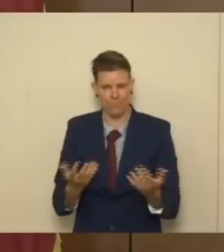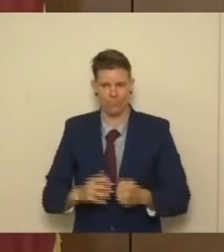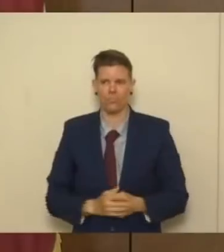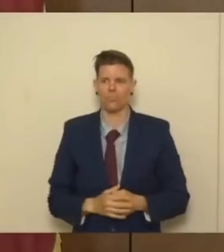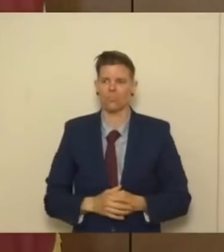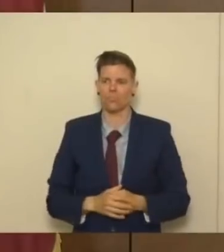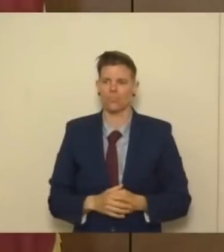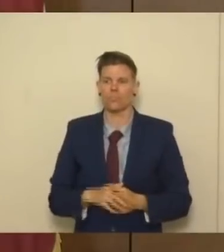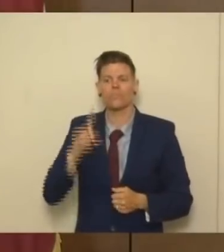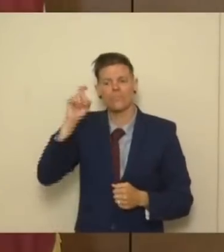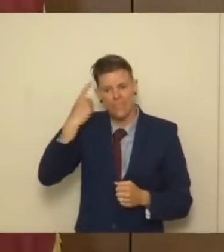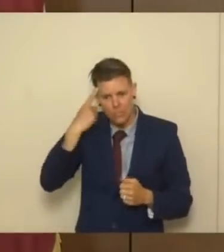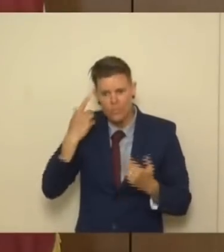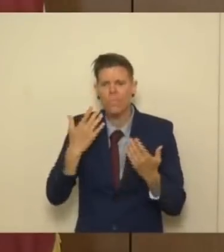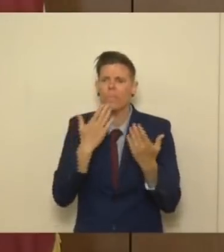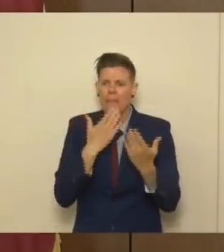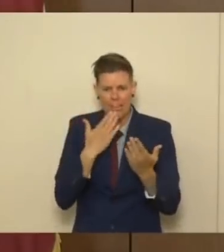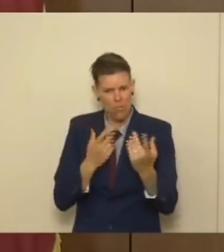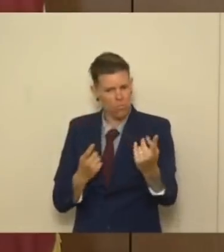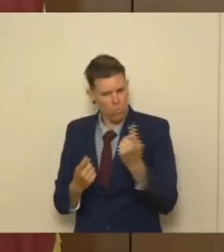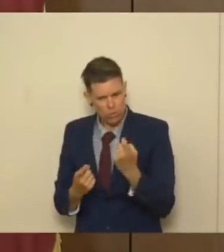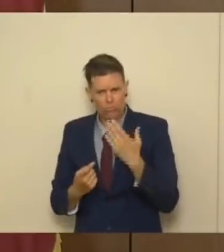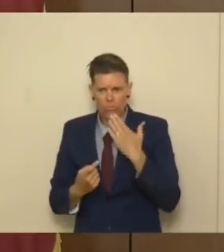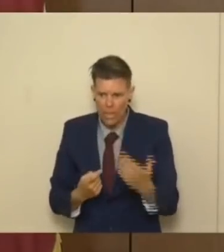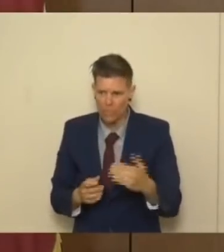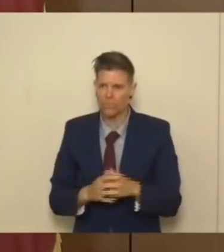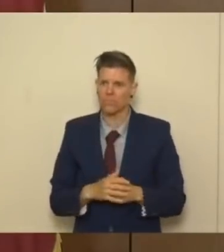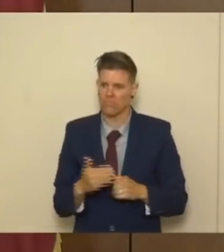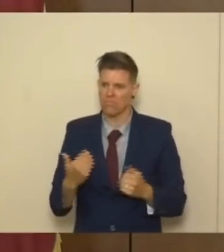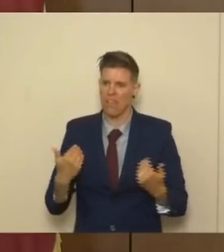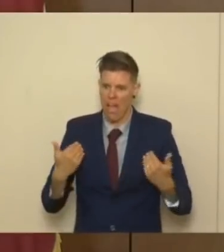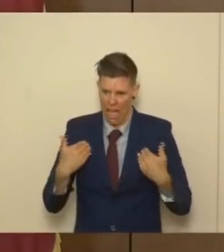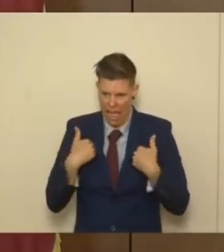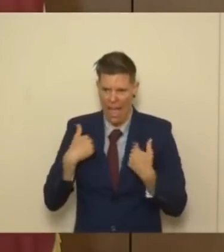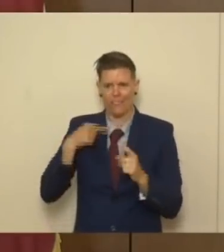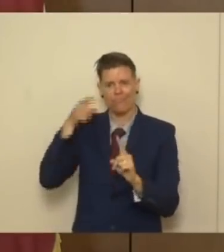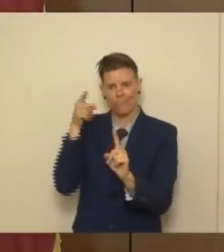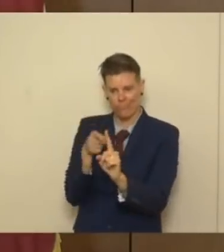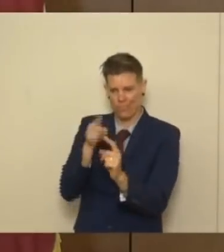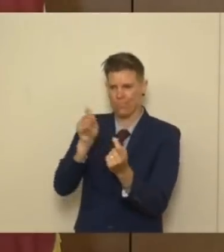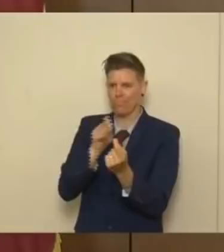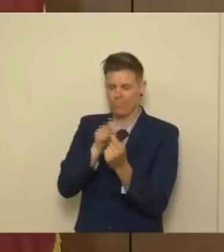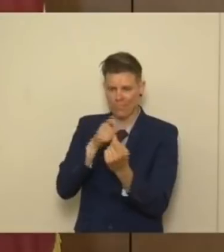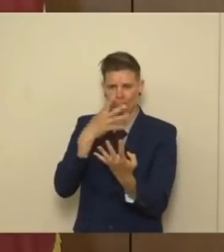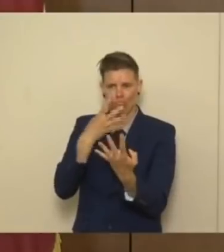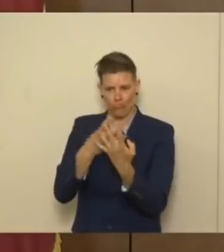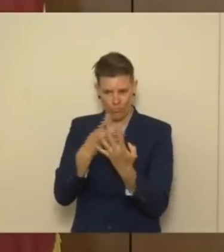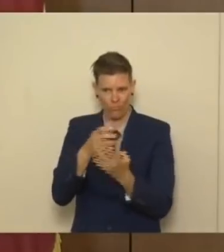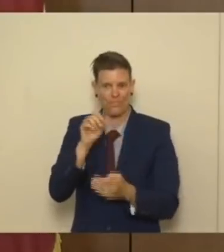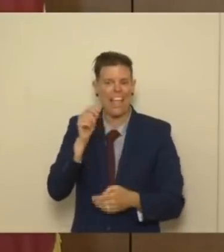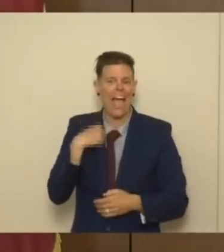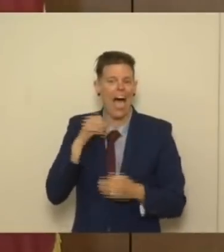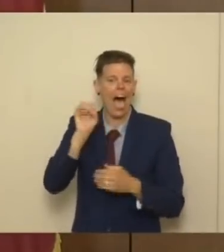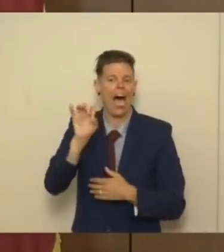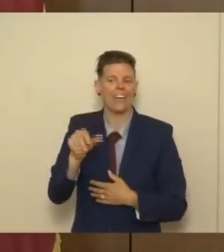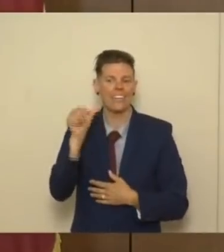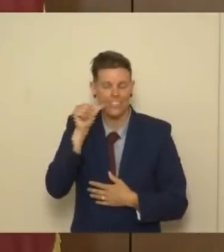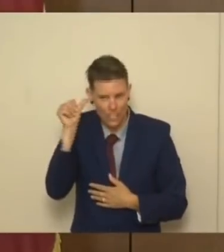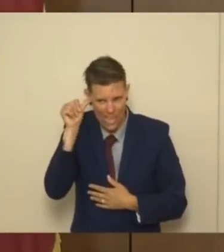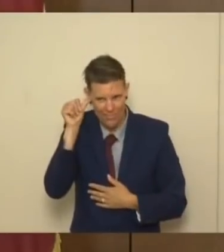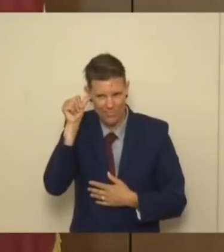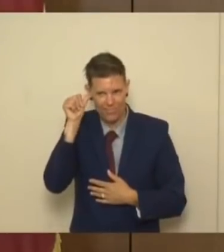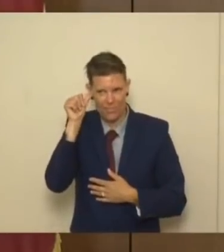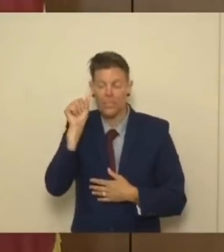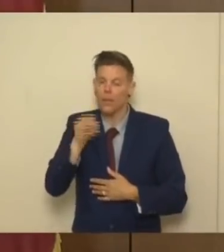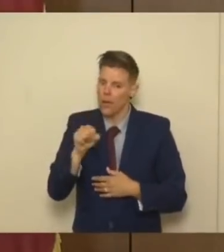We did a specific corrections press update yesterday, and we did that because it's a huge area of concern. Any place